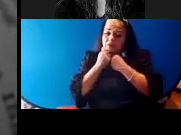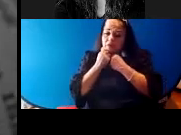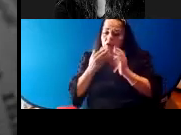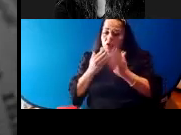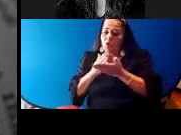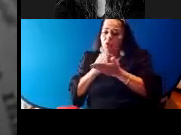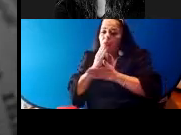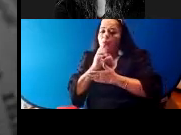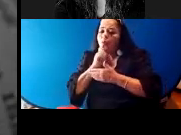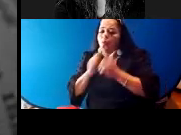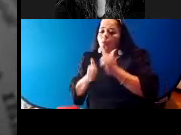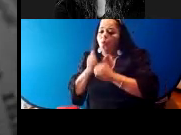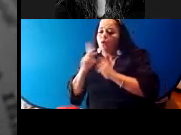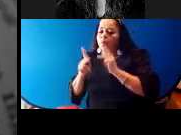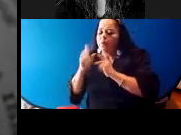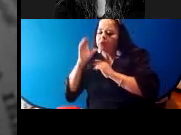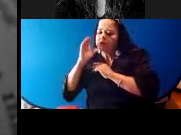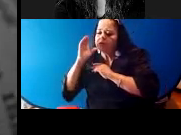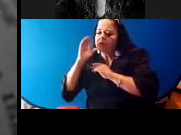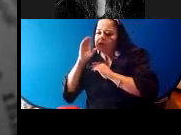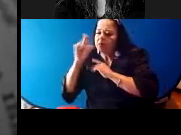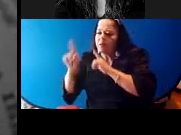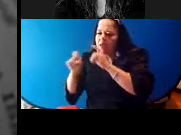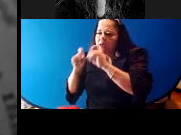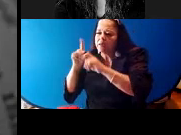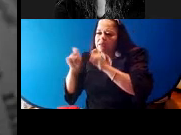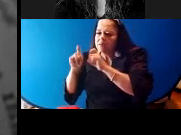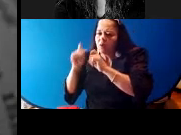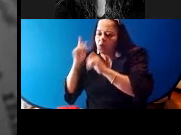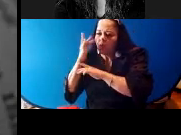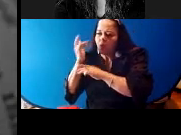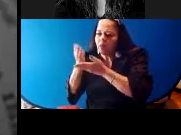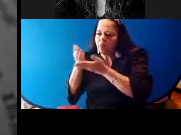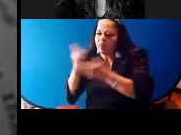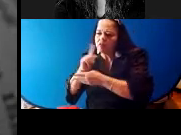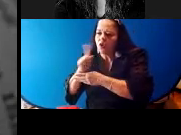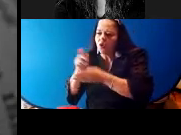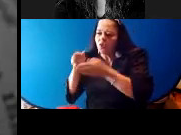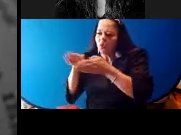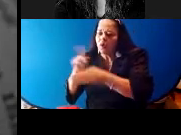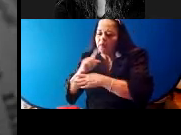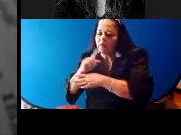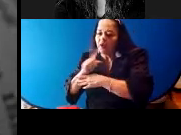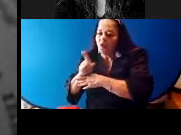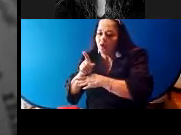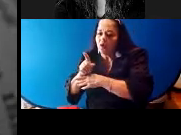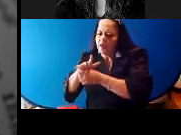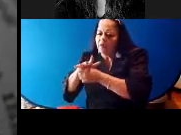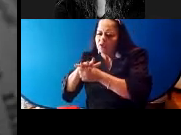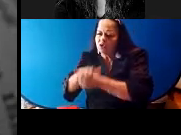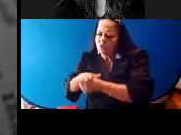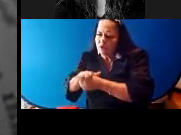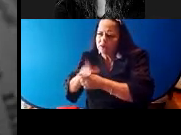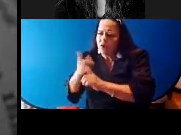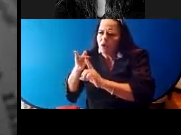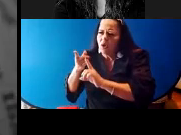in the community, and seek them out and really get a sense of why things are the way they are. If there is distrust, what is it rooted in? What are the